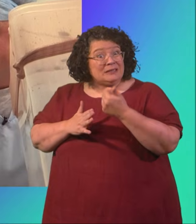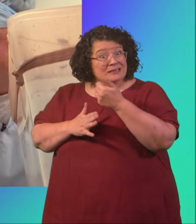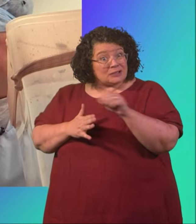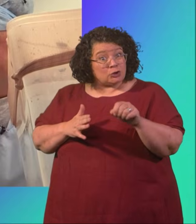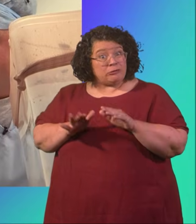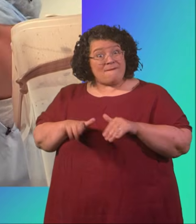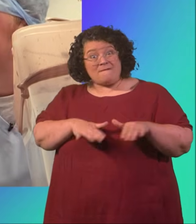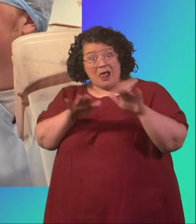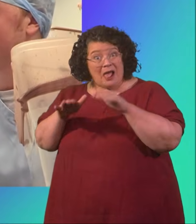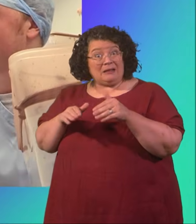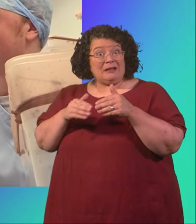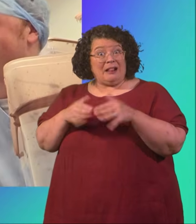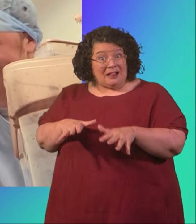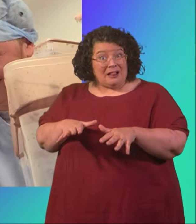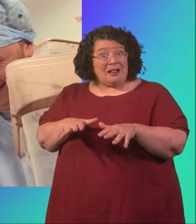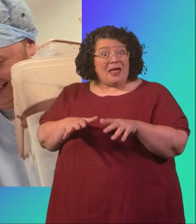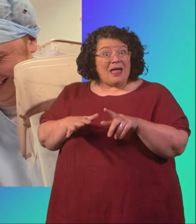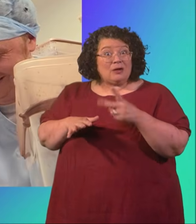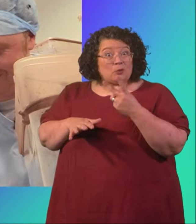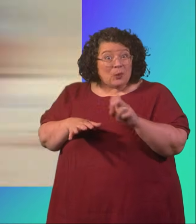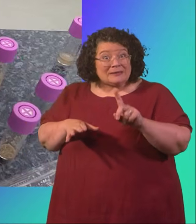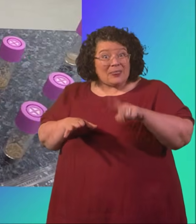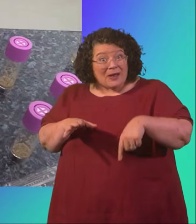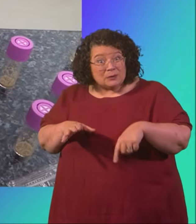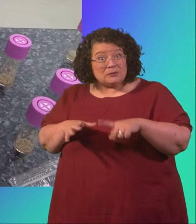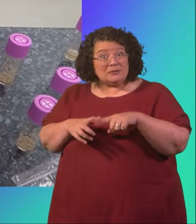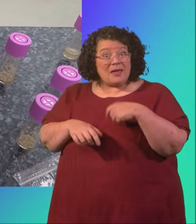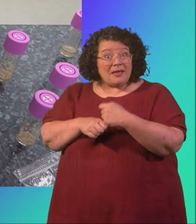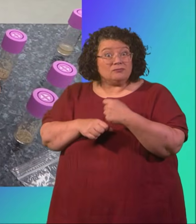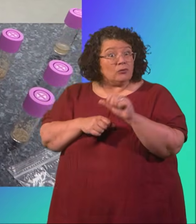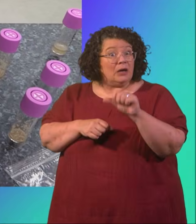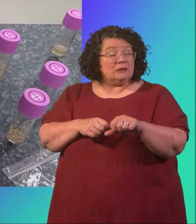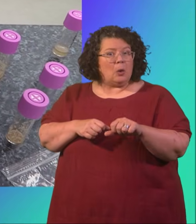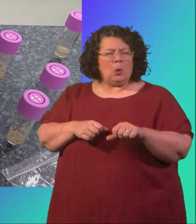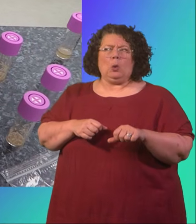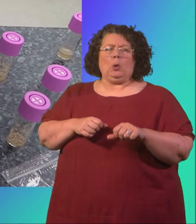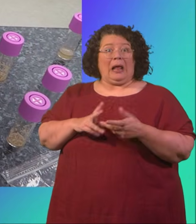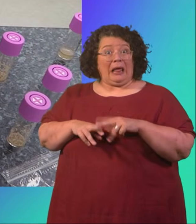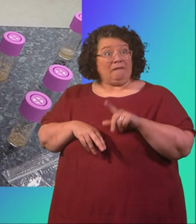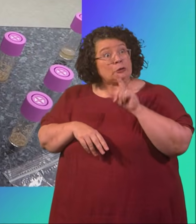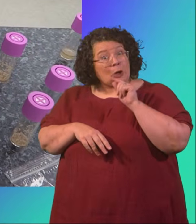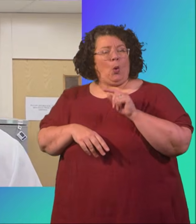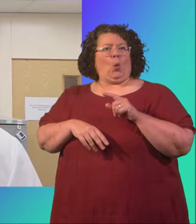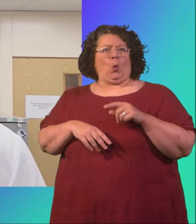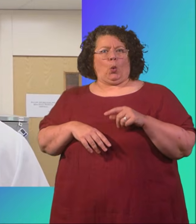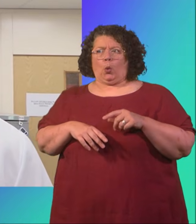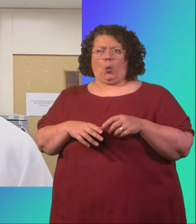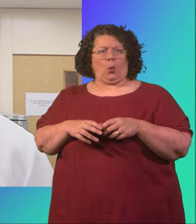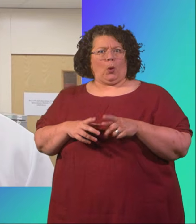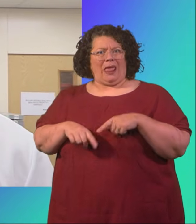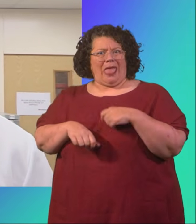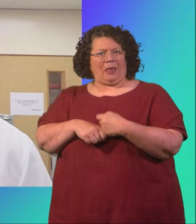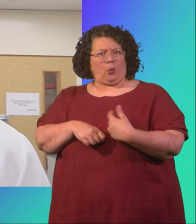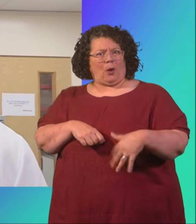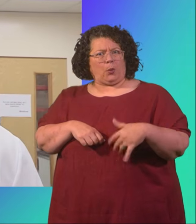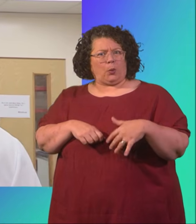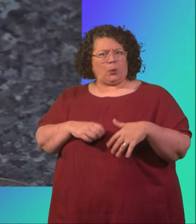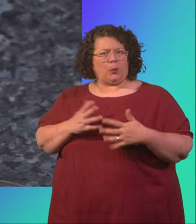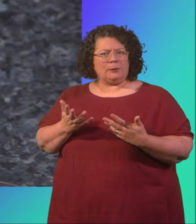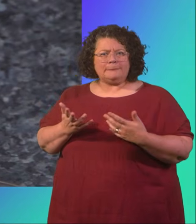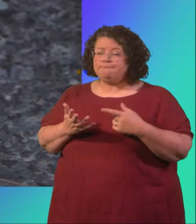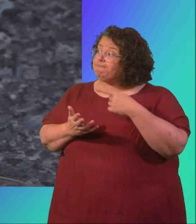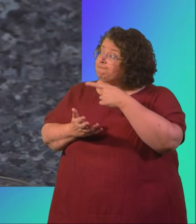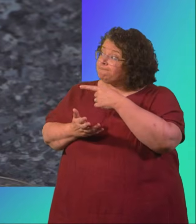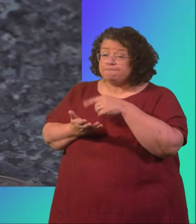Yes. That'd be impressive if it was chickens, wouldn't it? From these fly eggs, little worm-like larvae hatch.